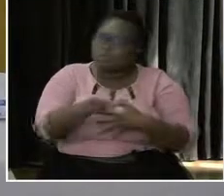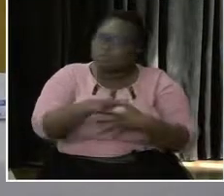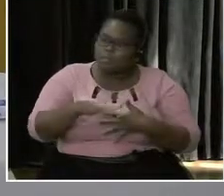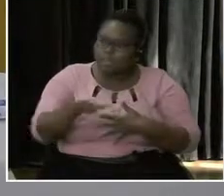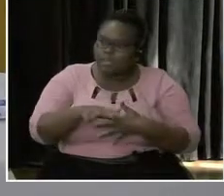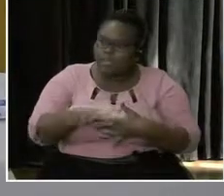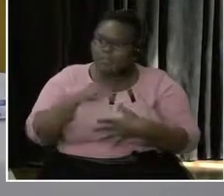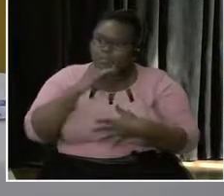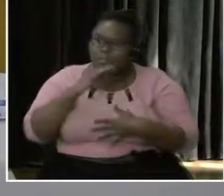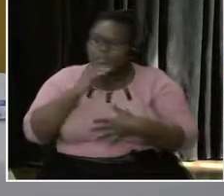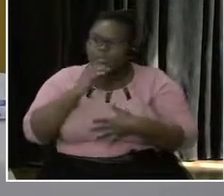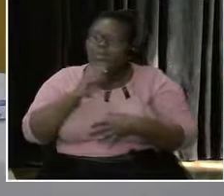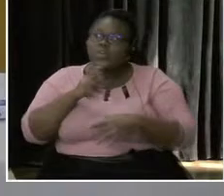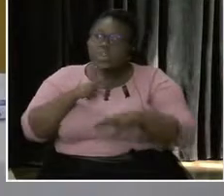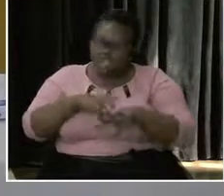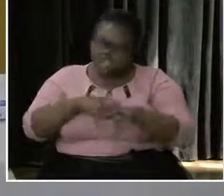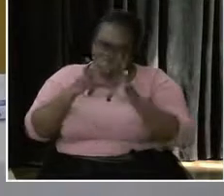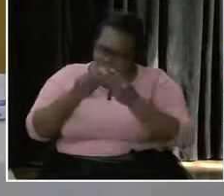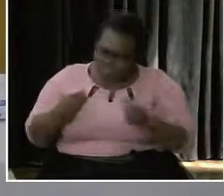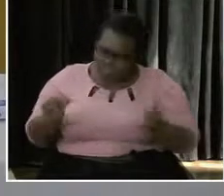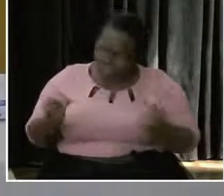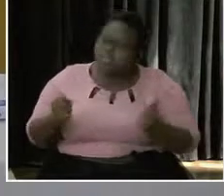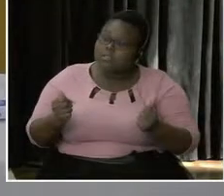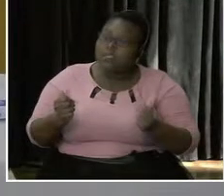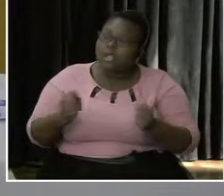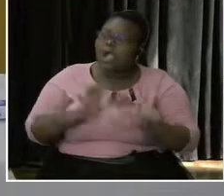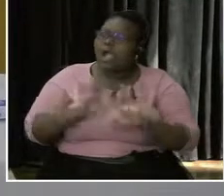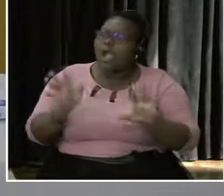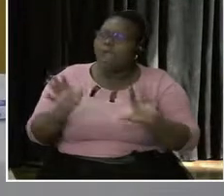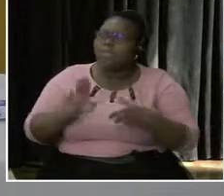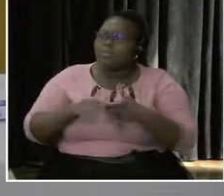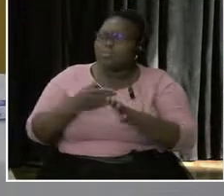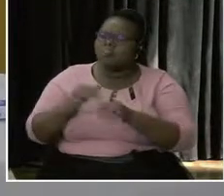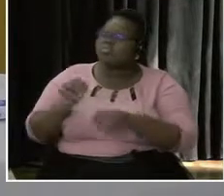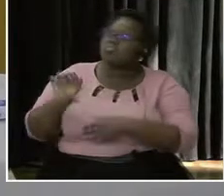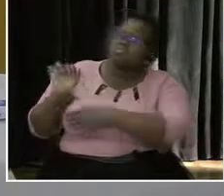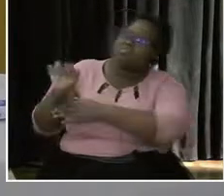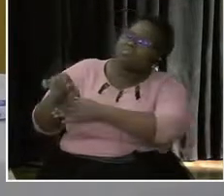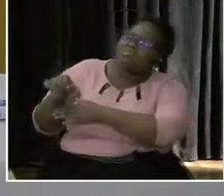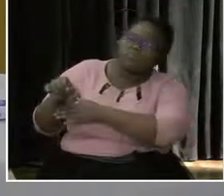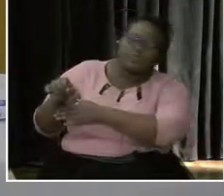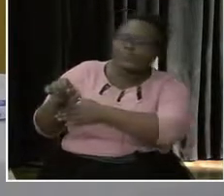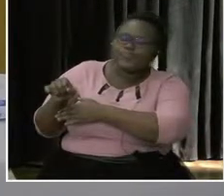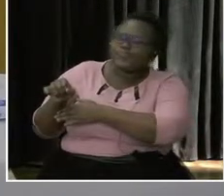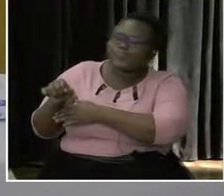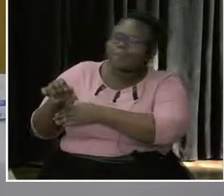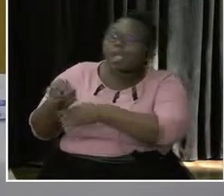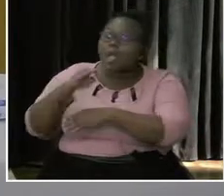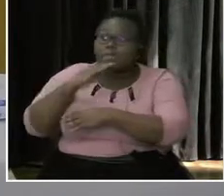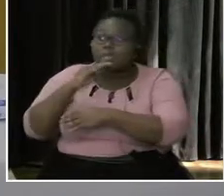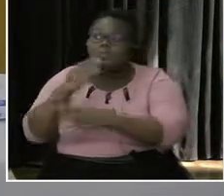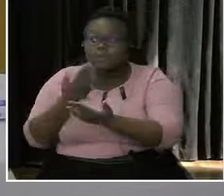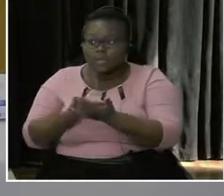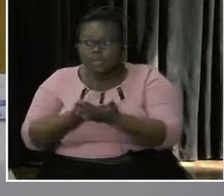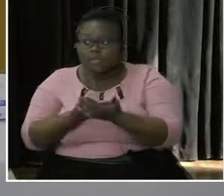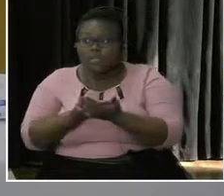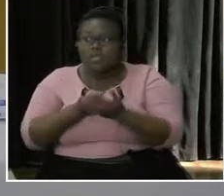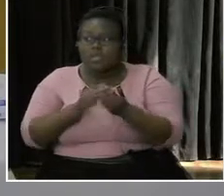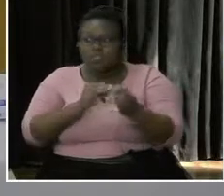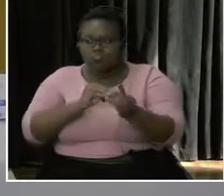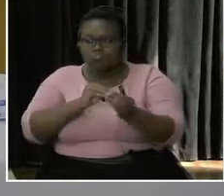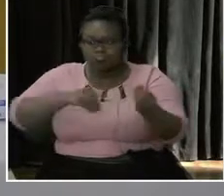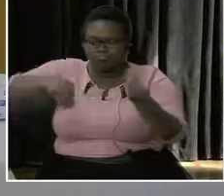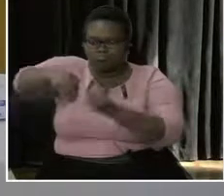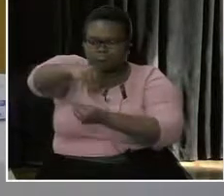with consequent management. It's not because we are not dealing with consequent management. So you can be seconded to another department,